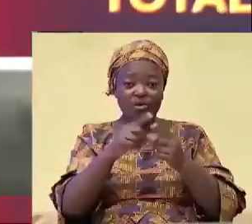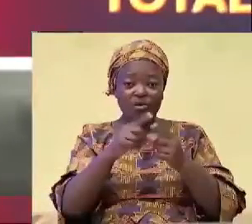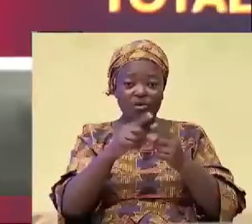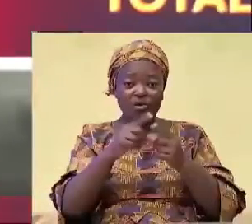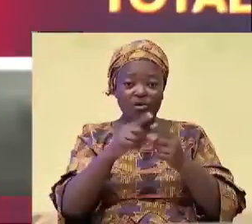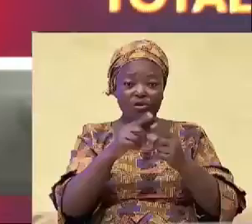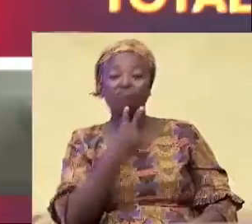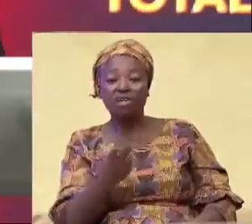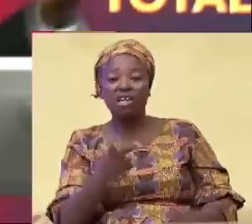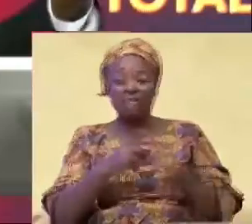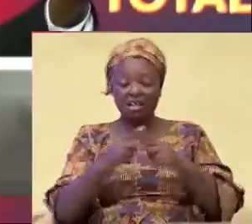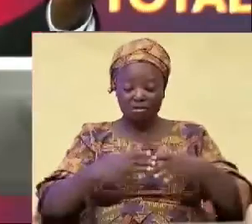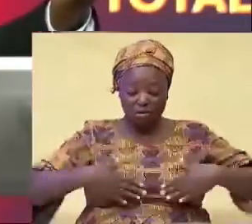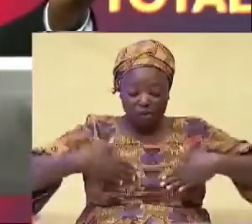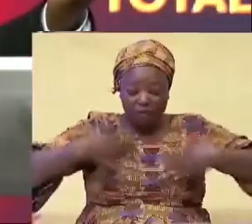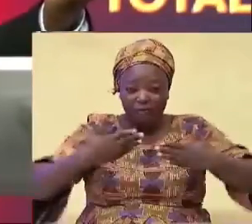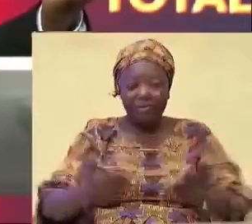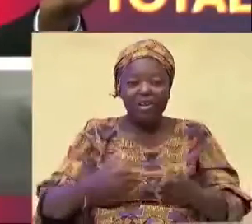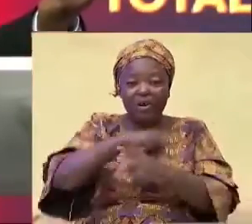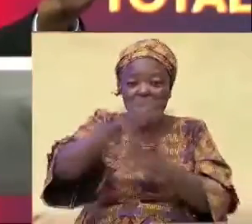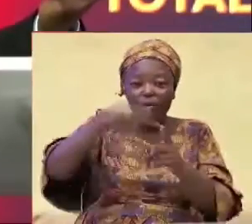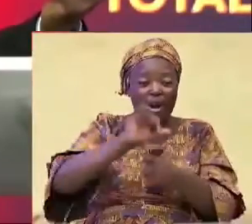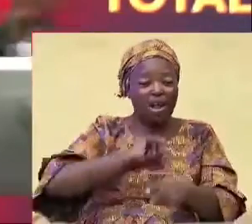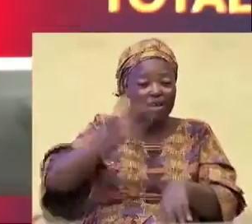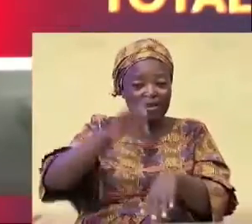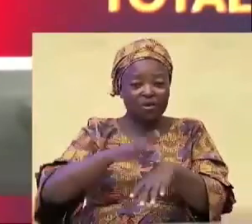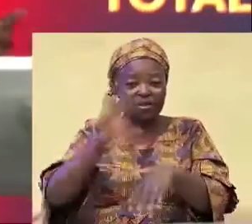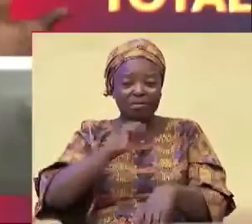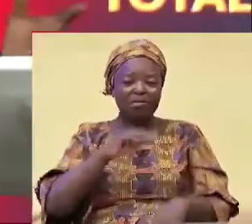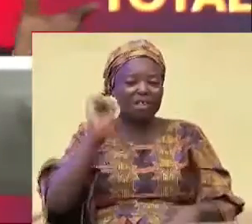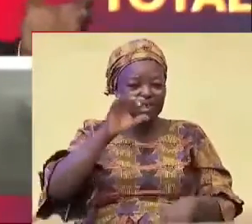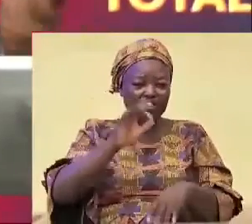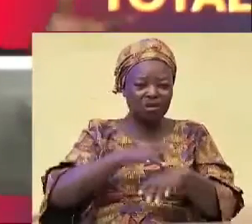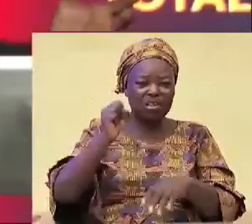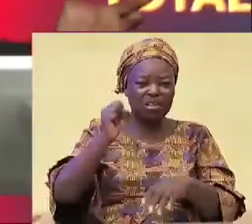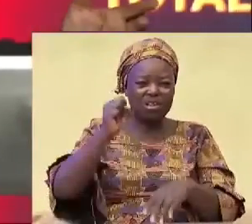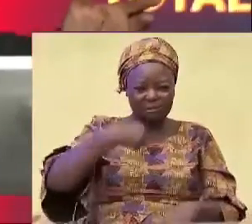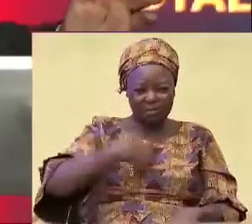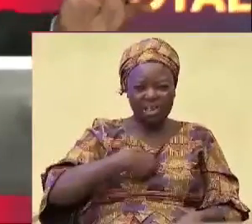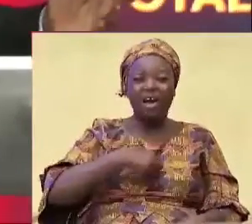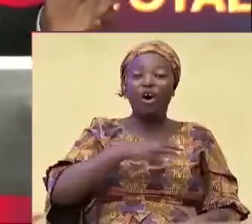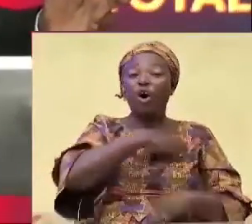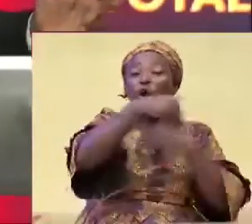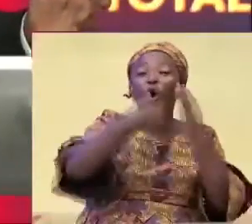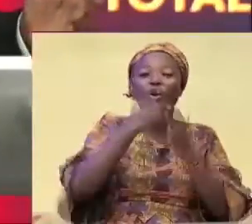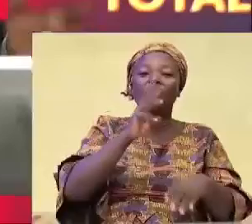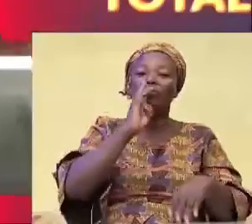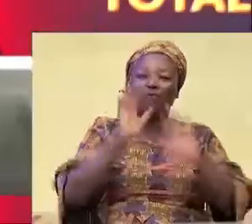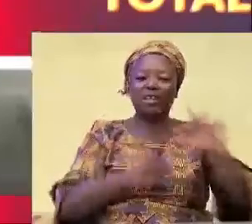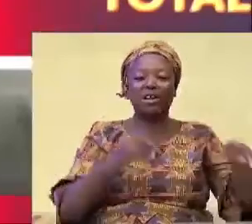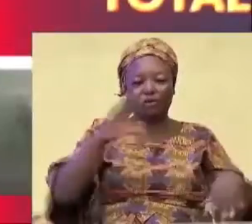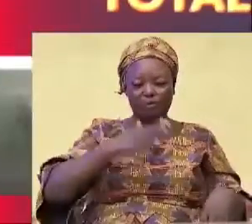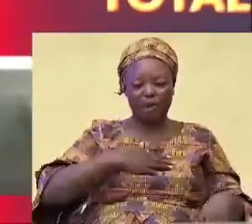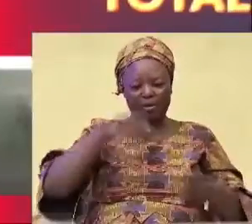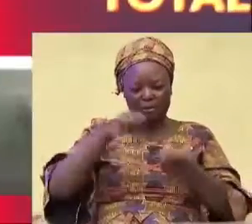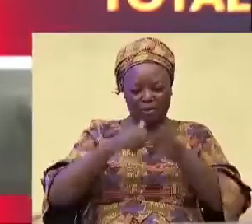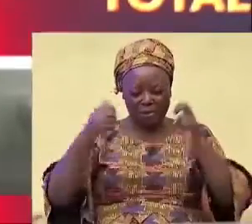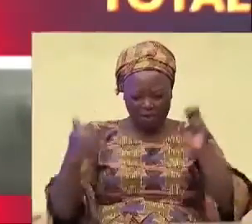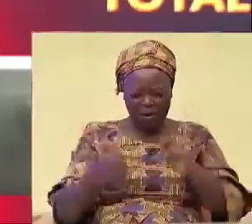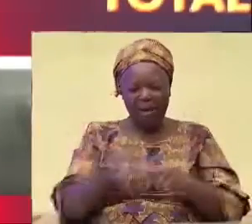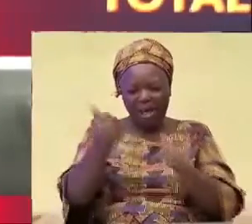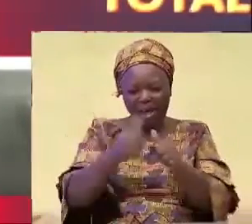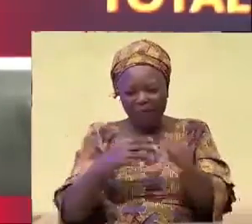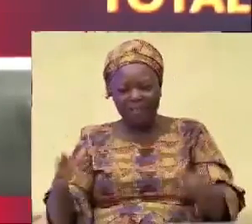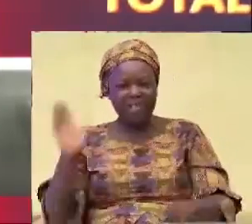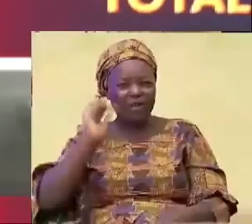and then you voice it out, and you confess, when I touch him, he touches me, all the